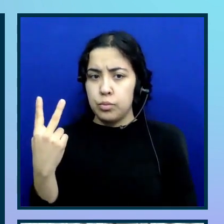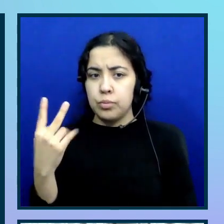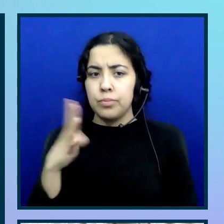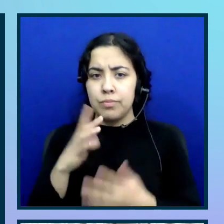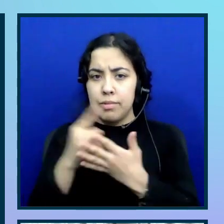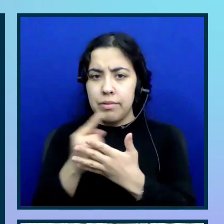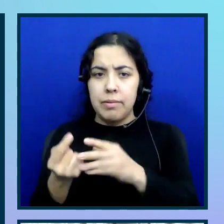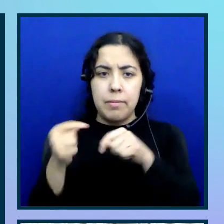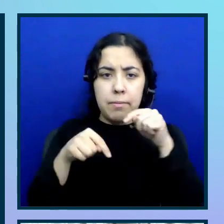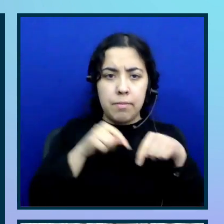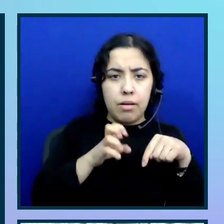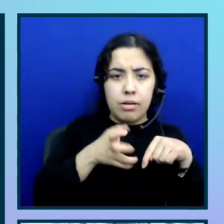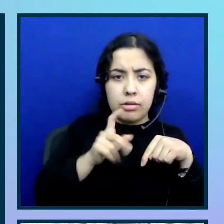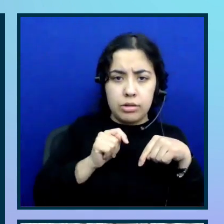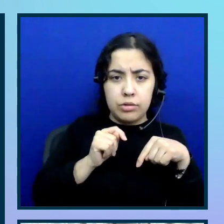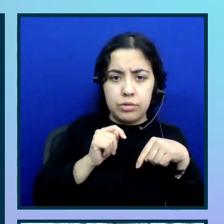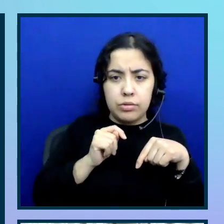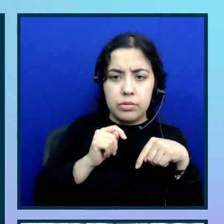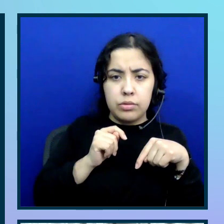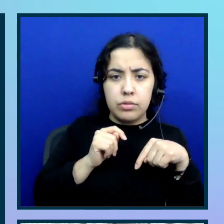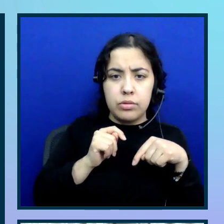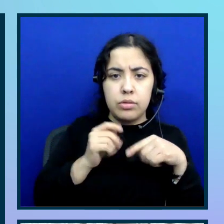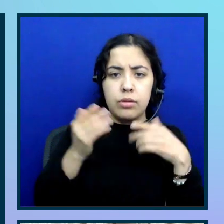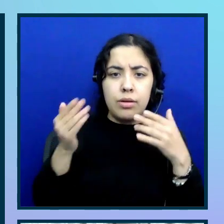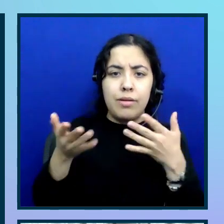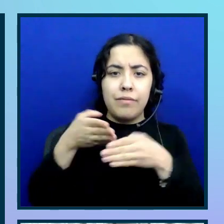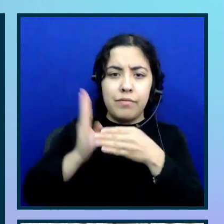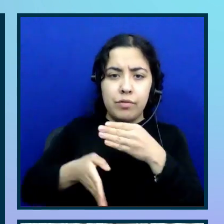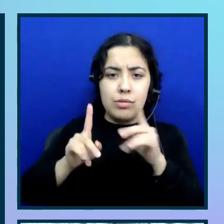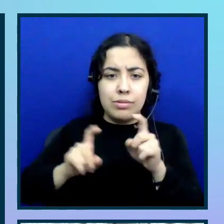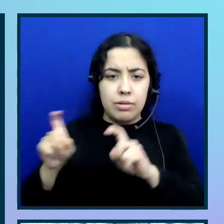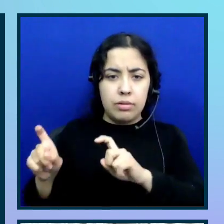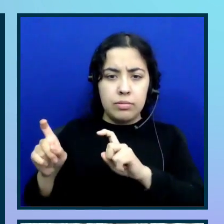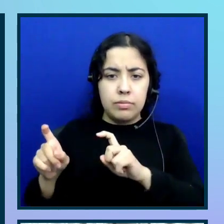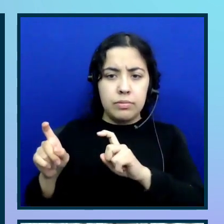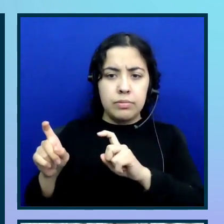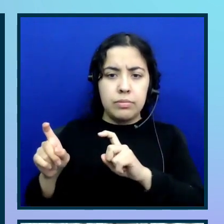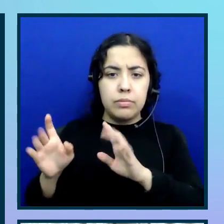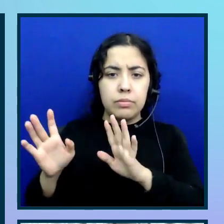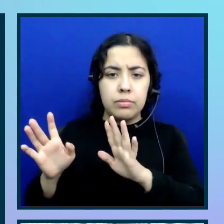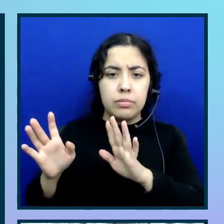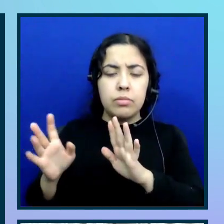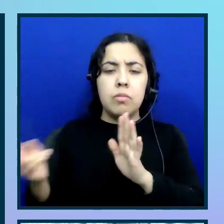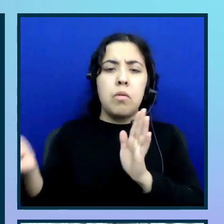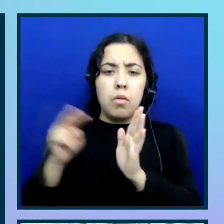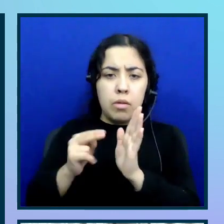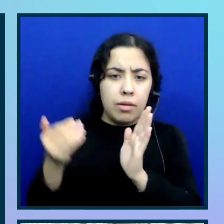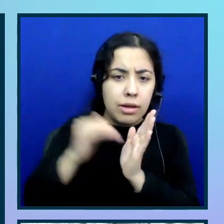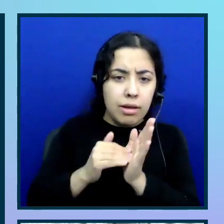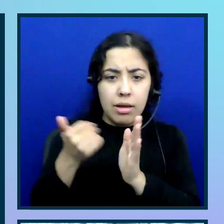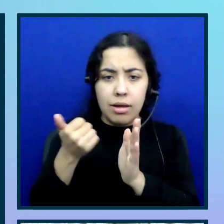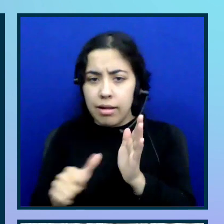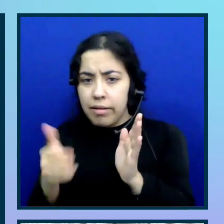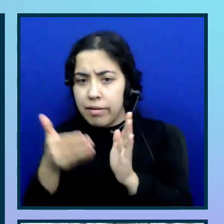navigate back to the extension. I'm going to go ahead and finish this test. I can look at that issue again, just to see if there's